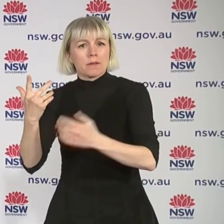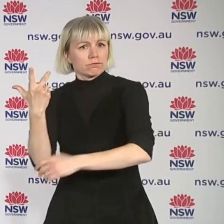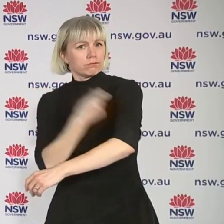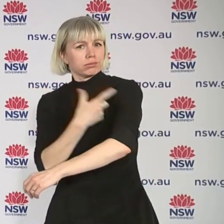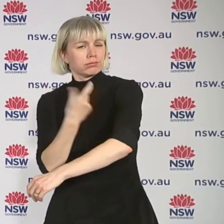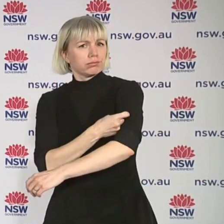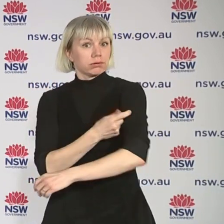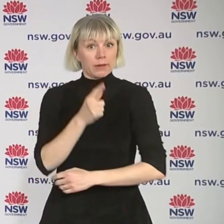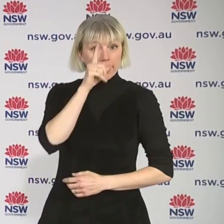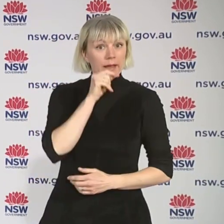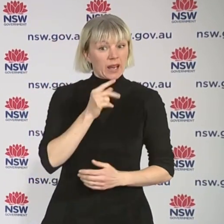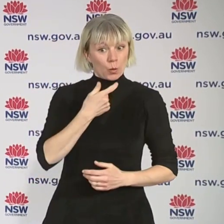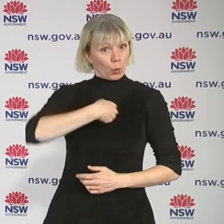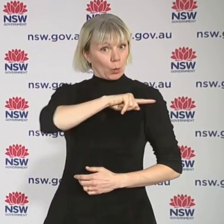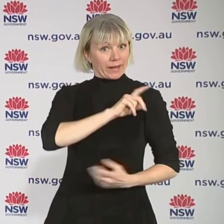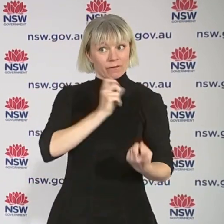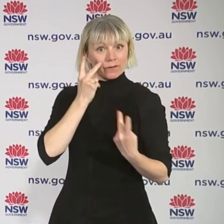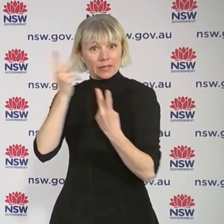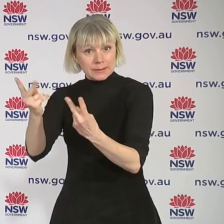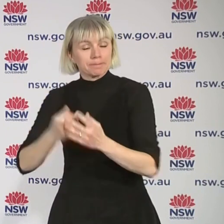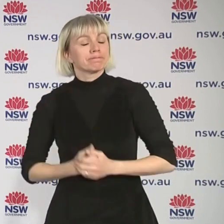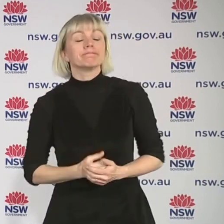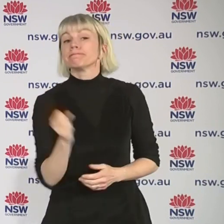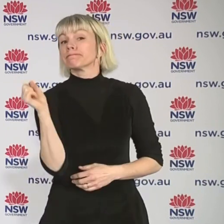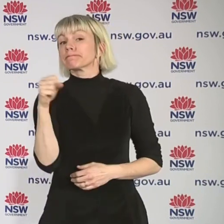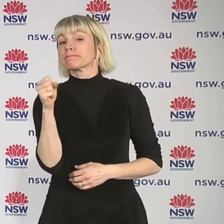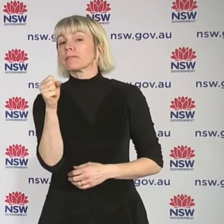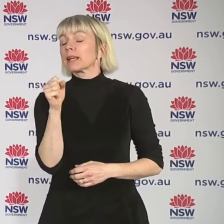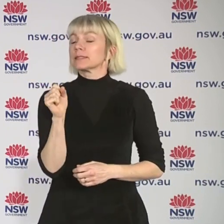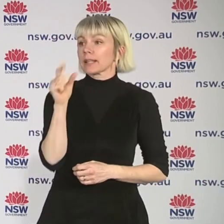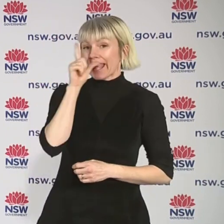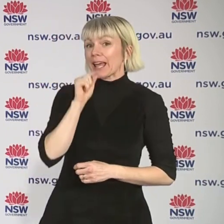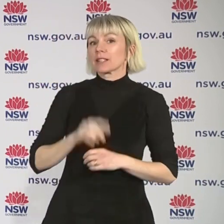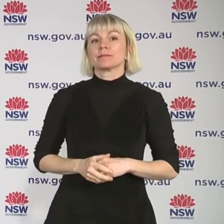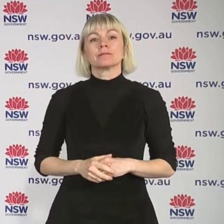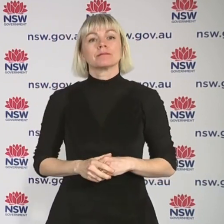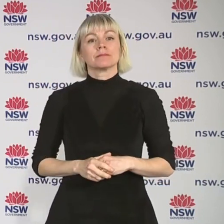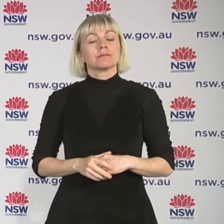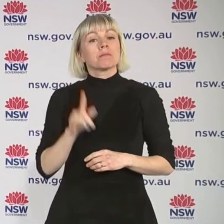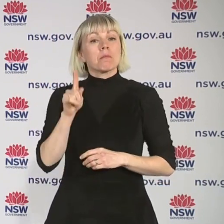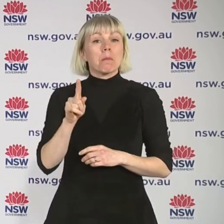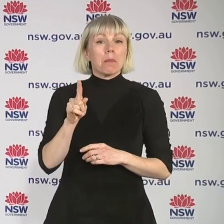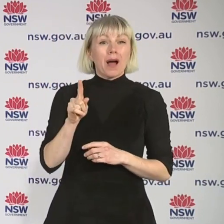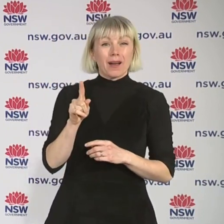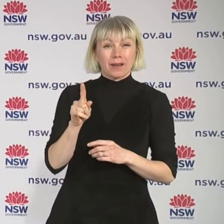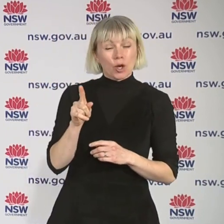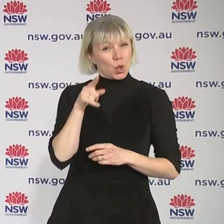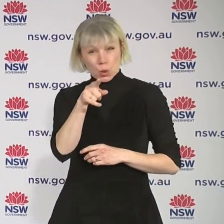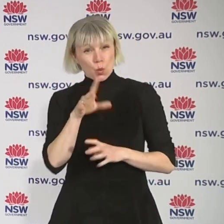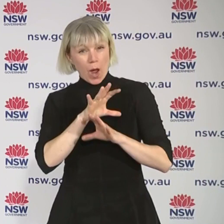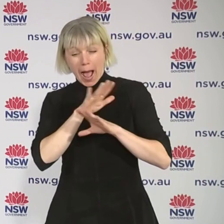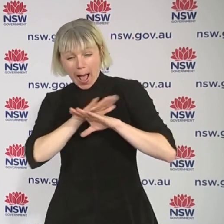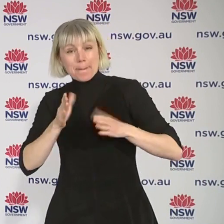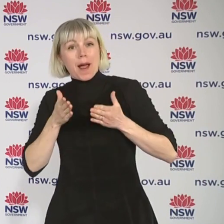vaccination rates is that those citizens and businesses won't have the choices that everybody else has. You won't be able to open your business